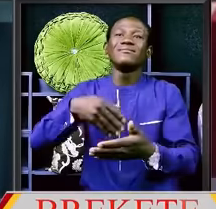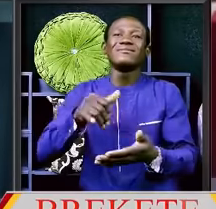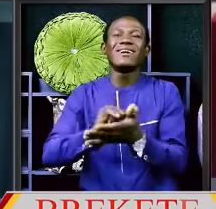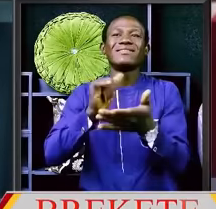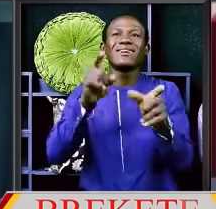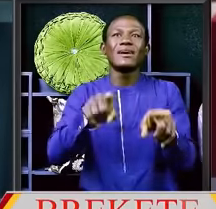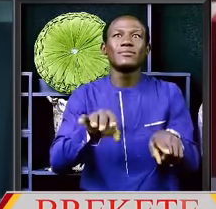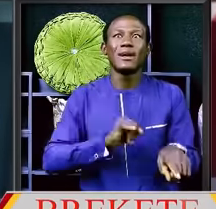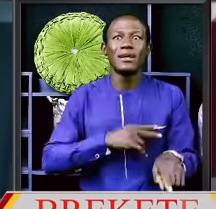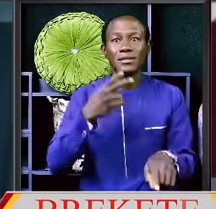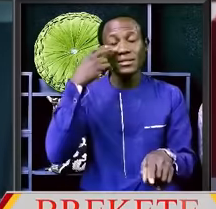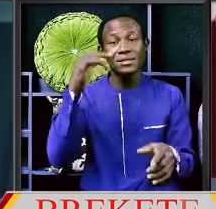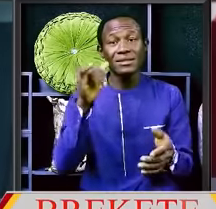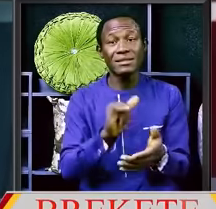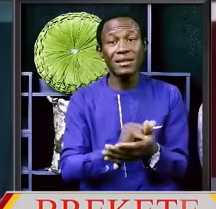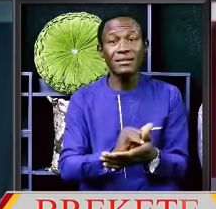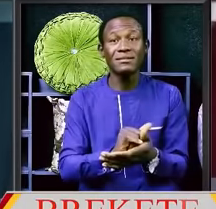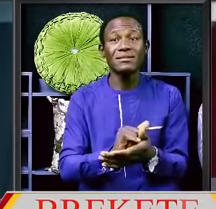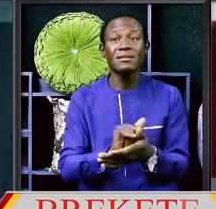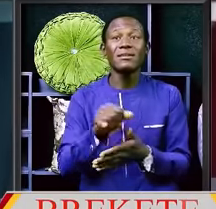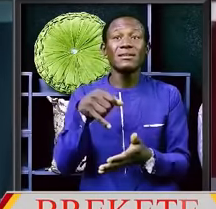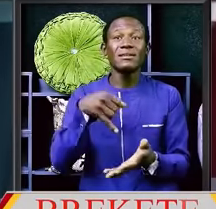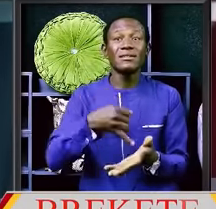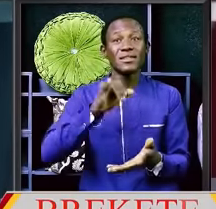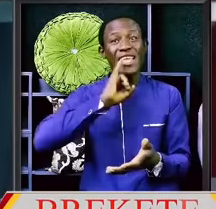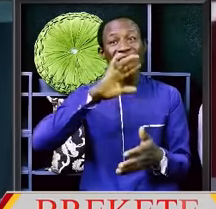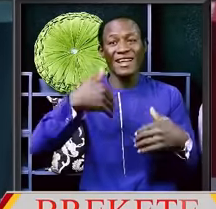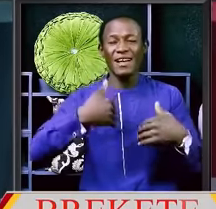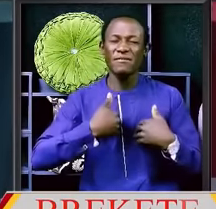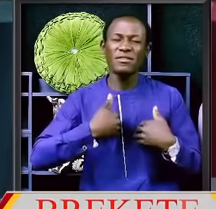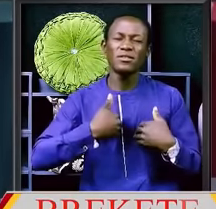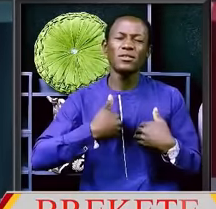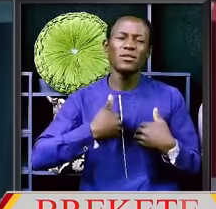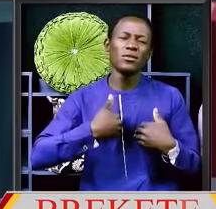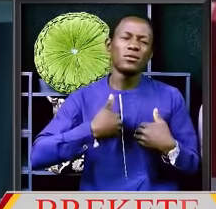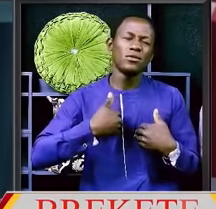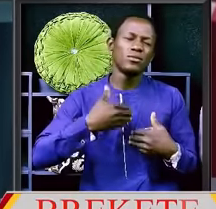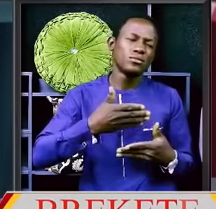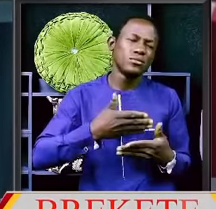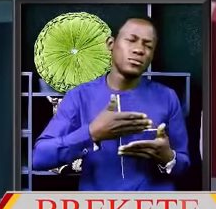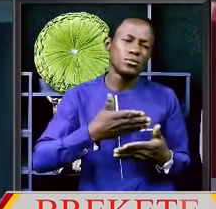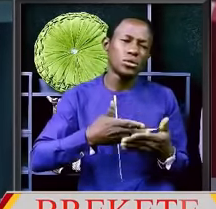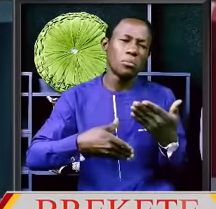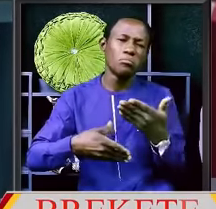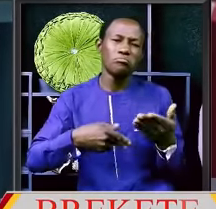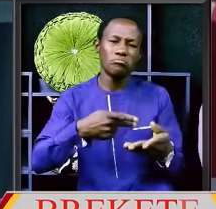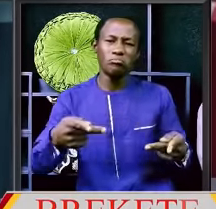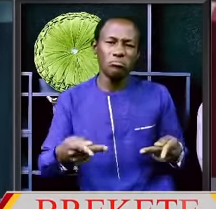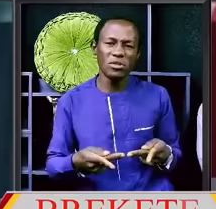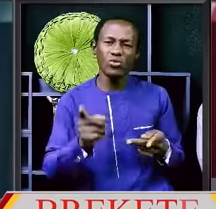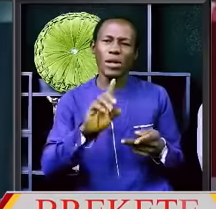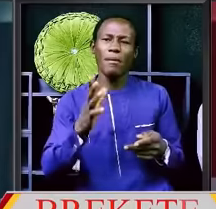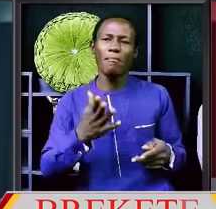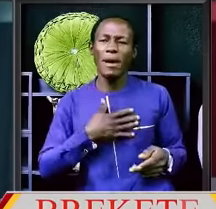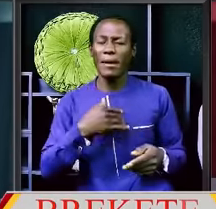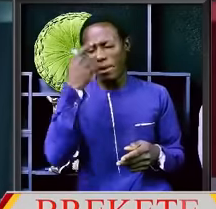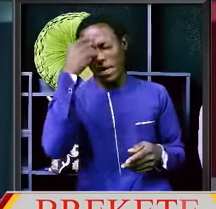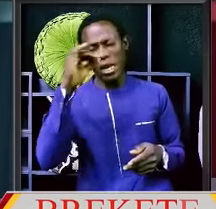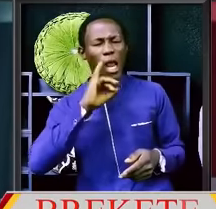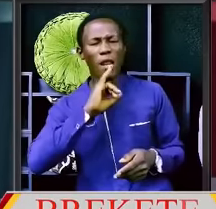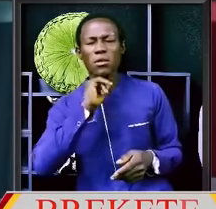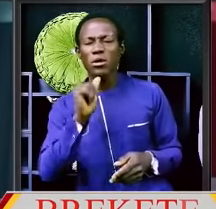wipe o ti ni awon ibi ti okan mi o ti bale mo. Tori pe ngba ti a lo si